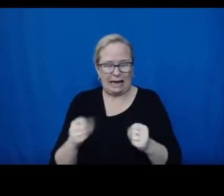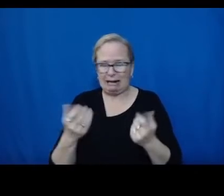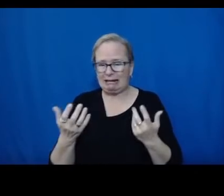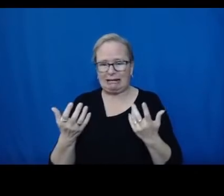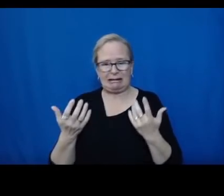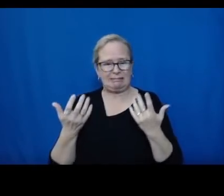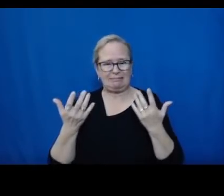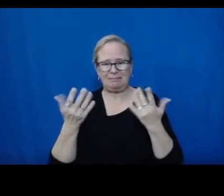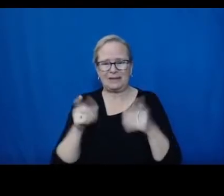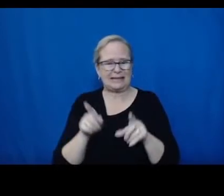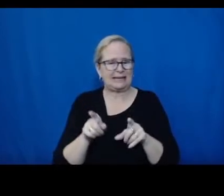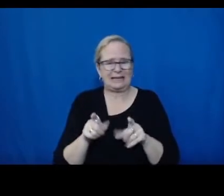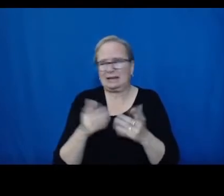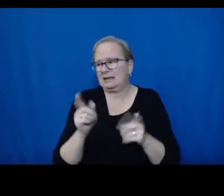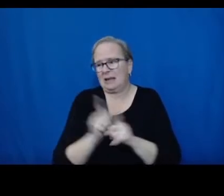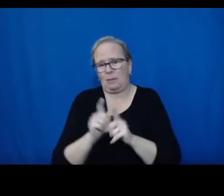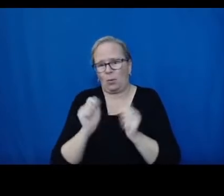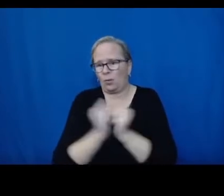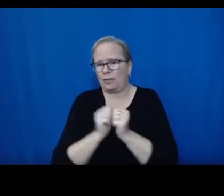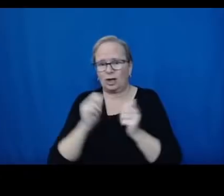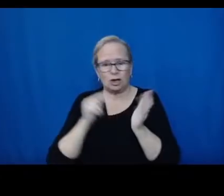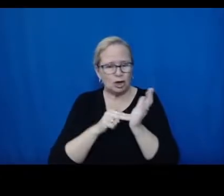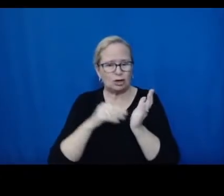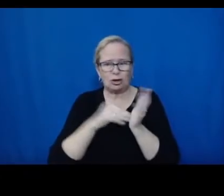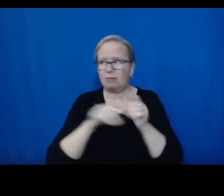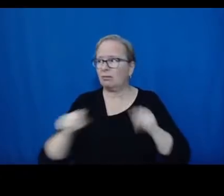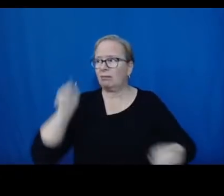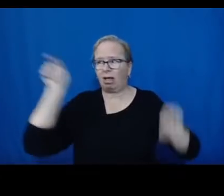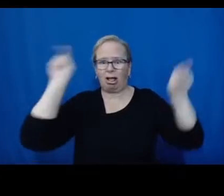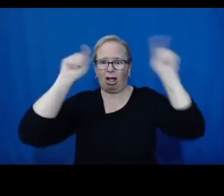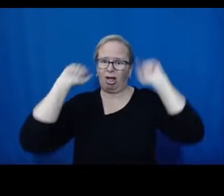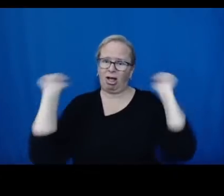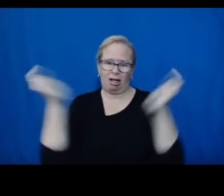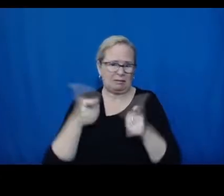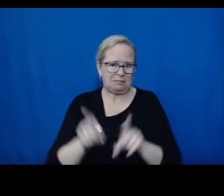our counterparts everywhere. And